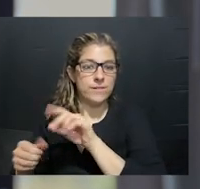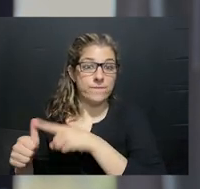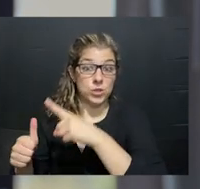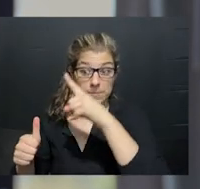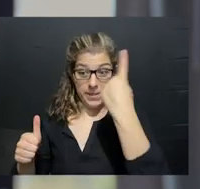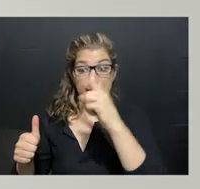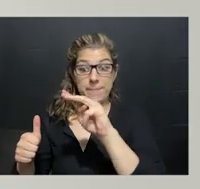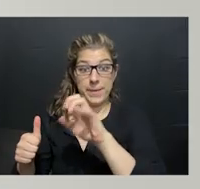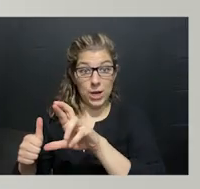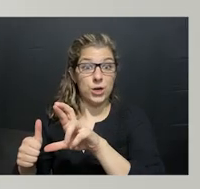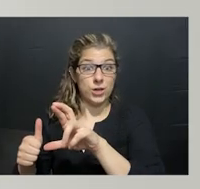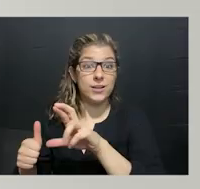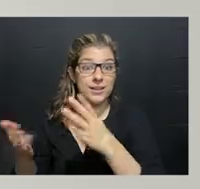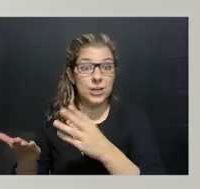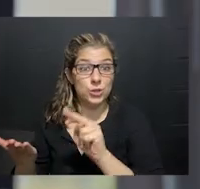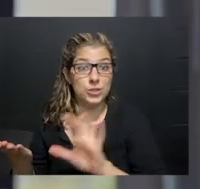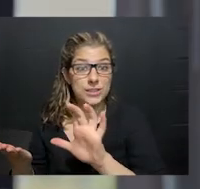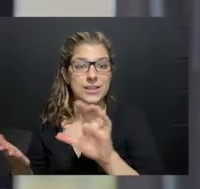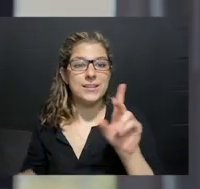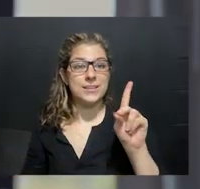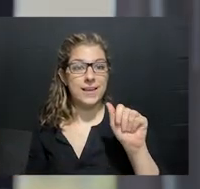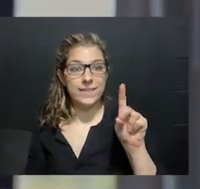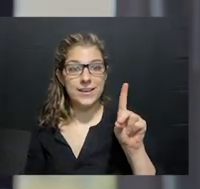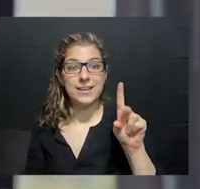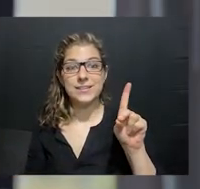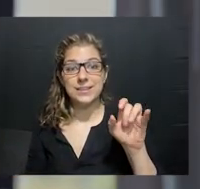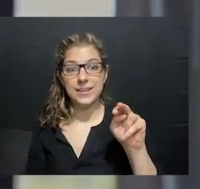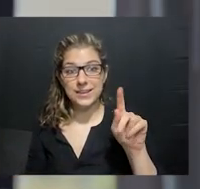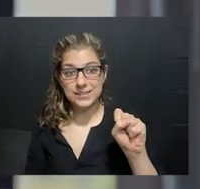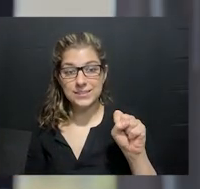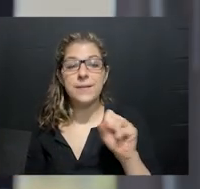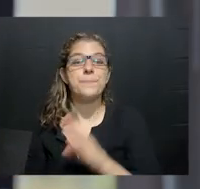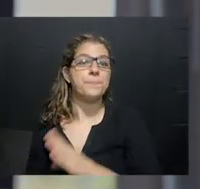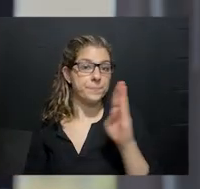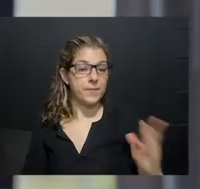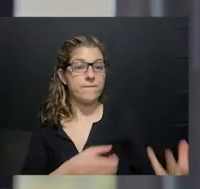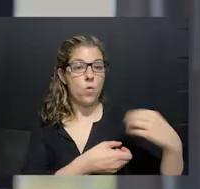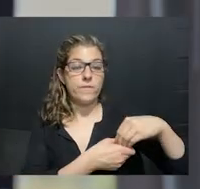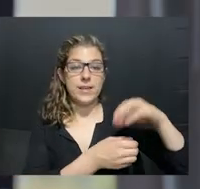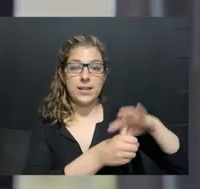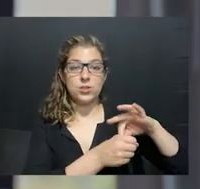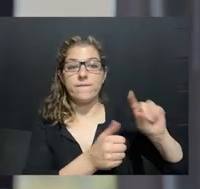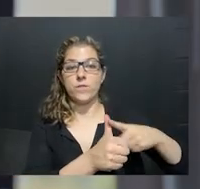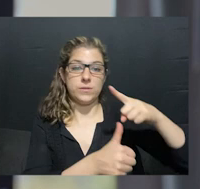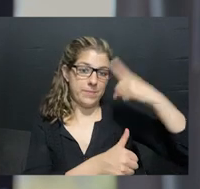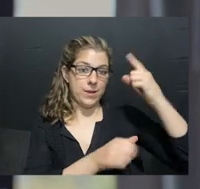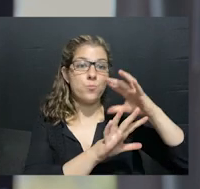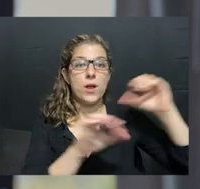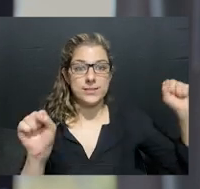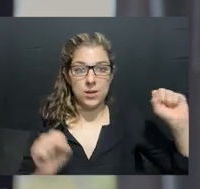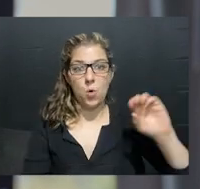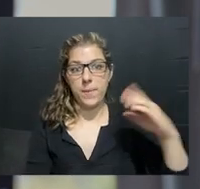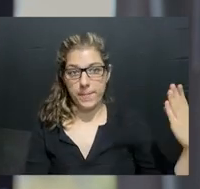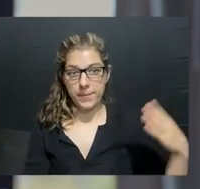black mayor here in New York City, David Dinkins, and then involved in the election of the first black